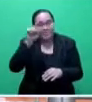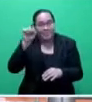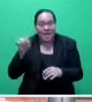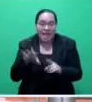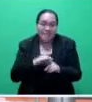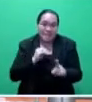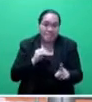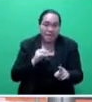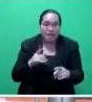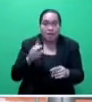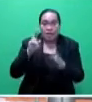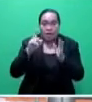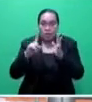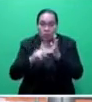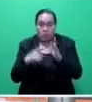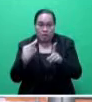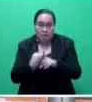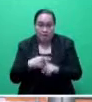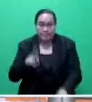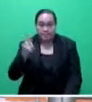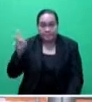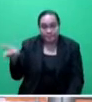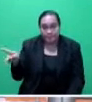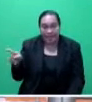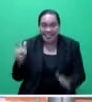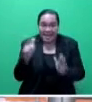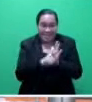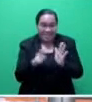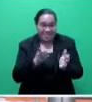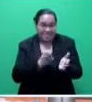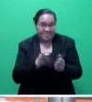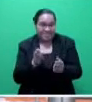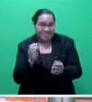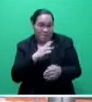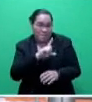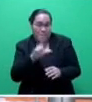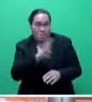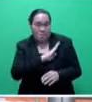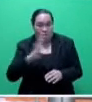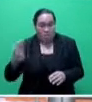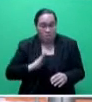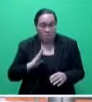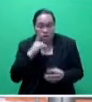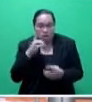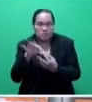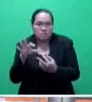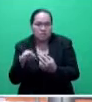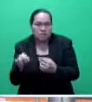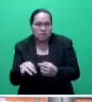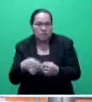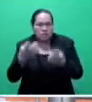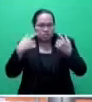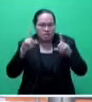for example, in the United Kingdom, the Legal Services Board consists of following members: the chairman appointed by the Lord Chancellor, CEO